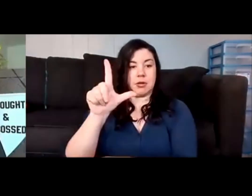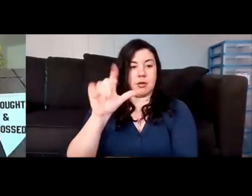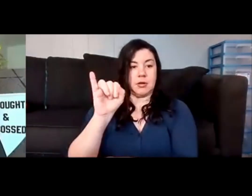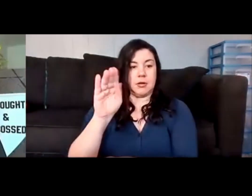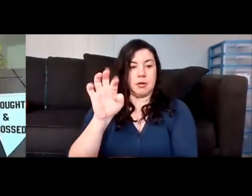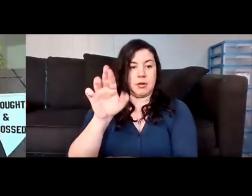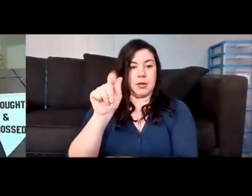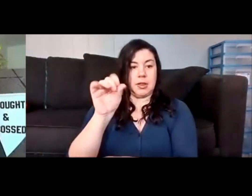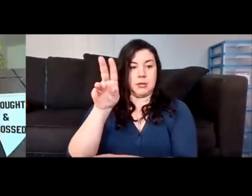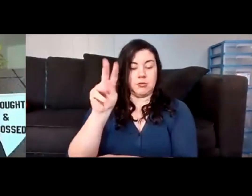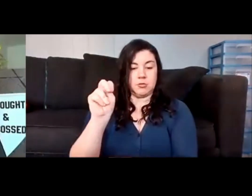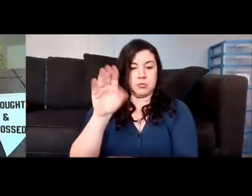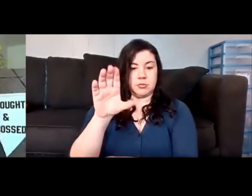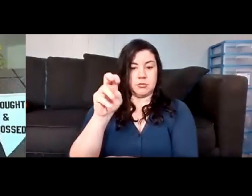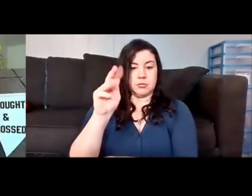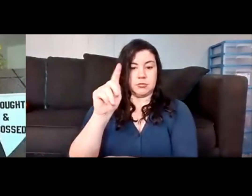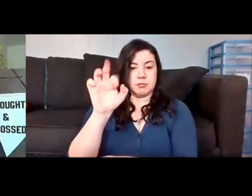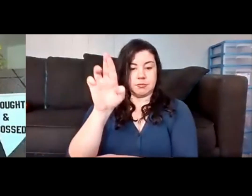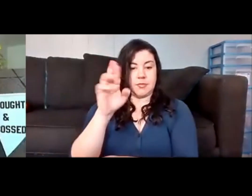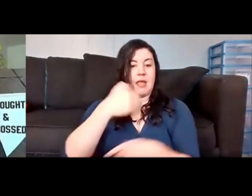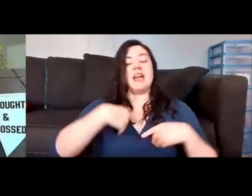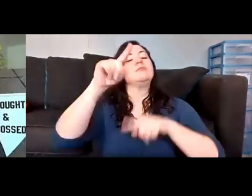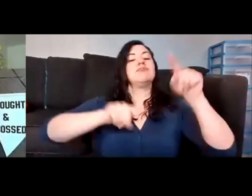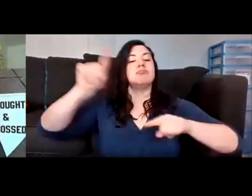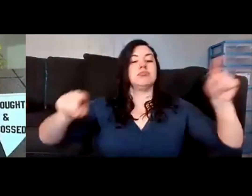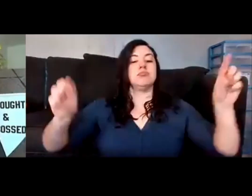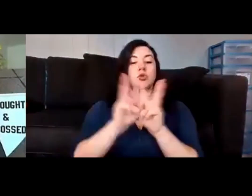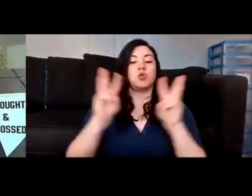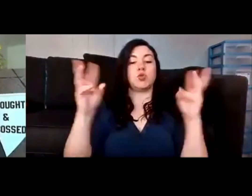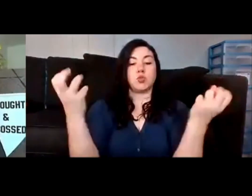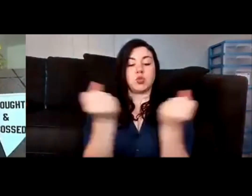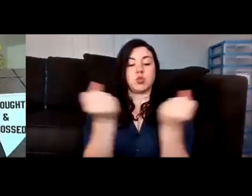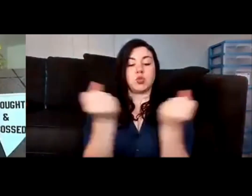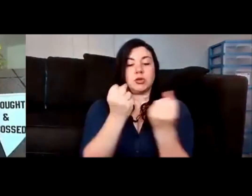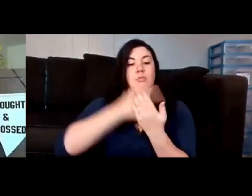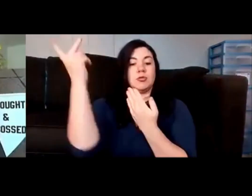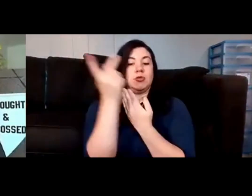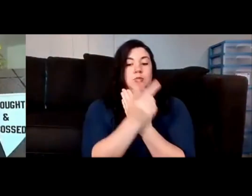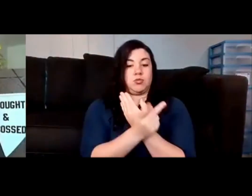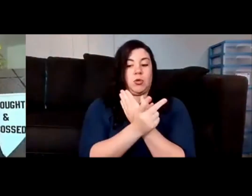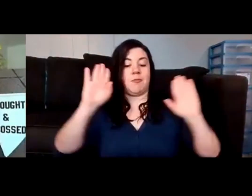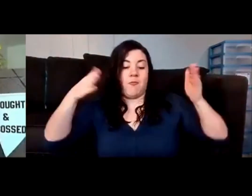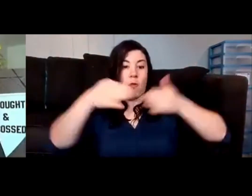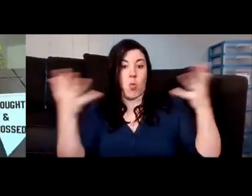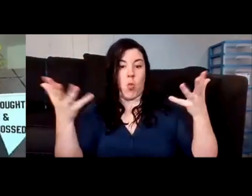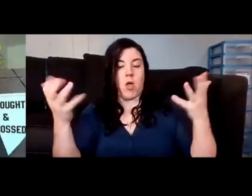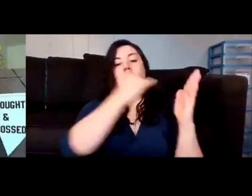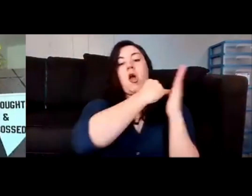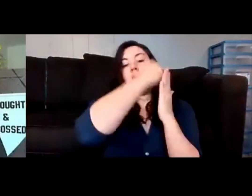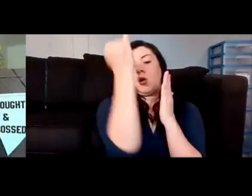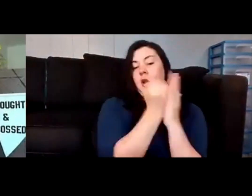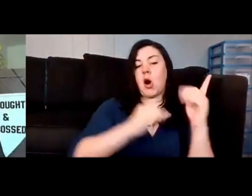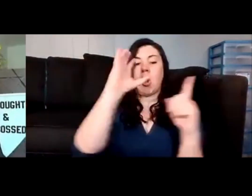series of exhibitions, workshops, and programming that spotlights art and culture that envision and strategize